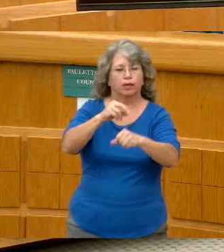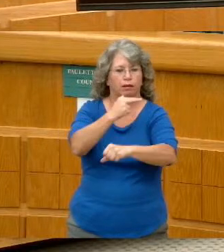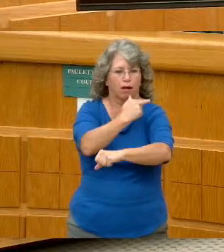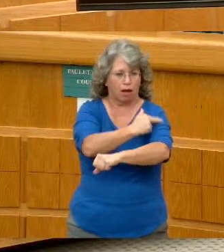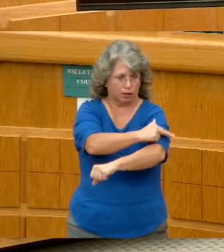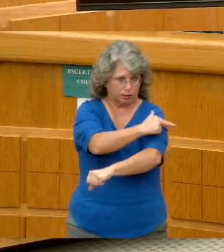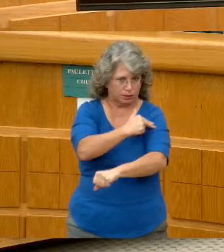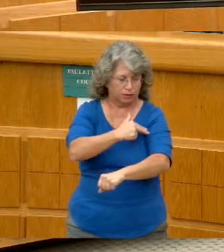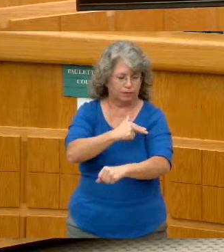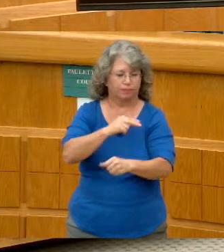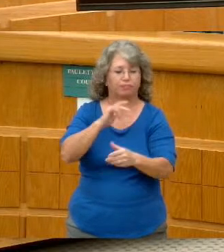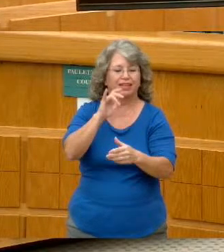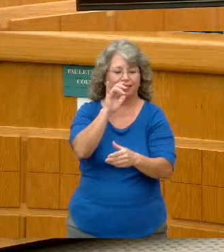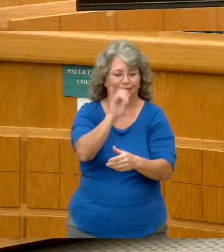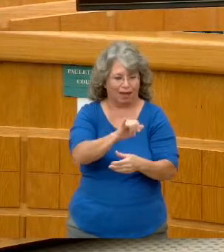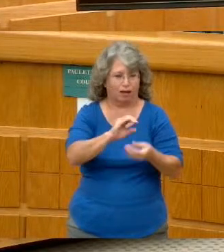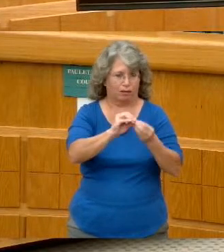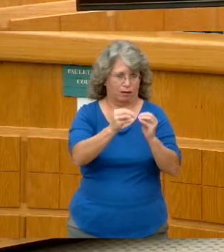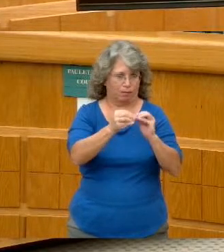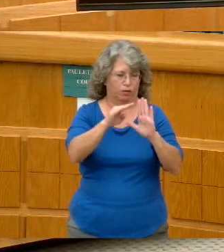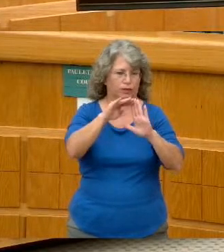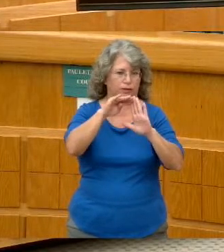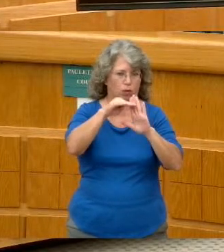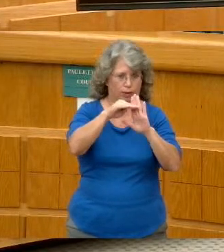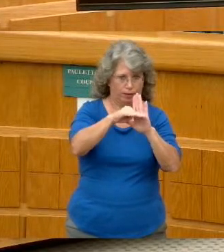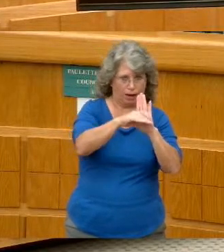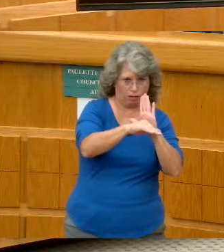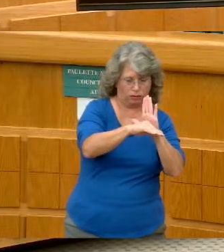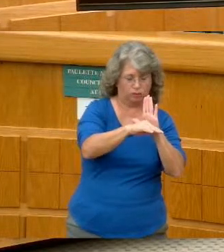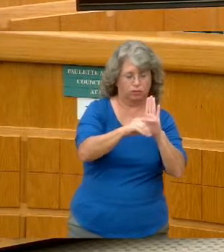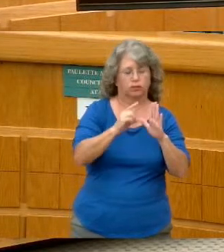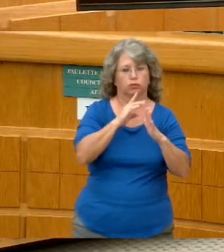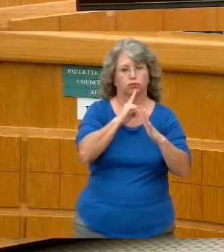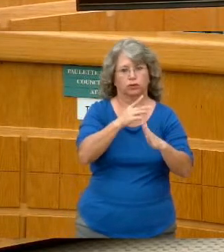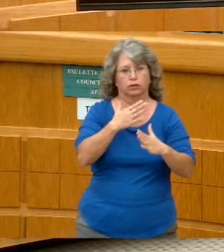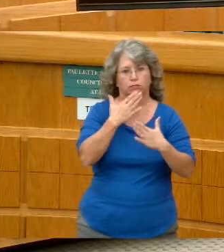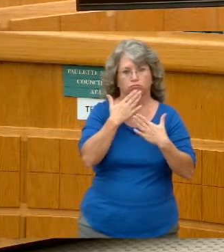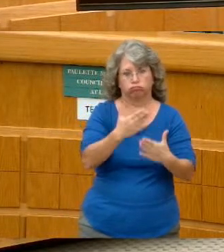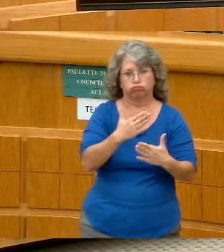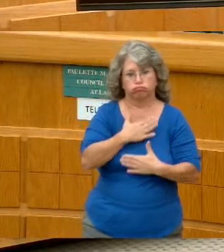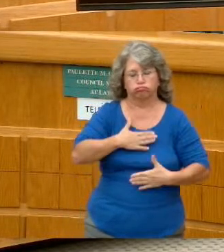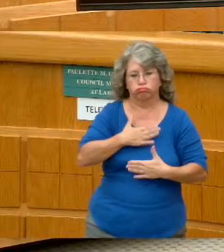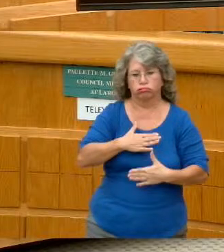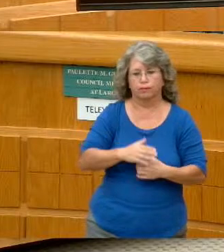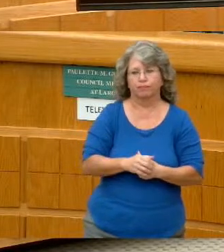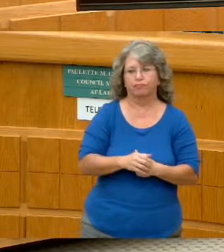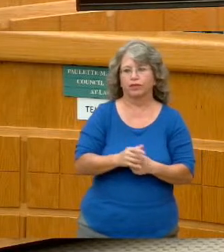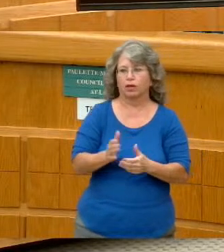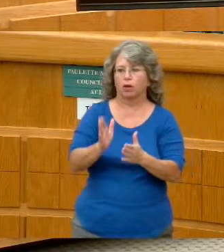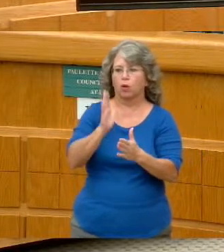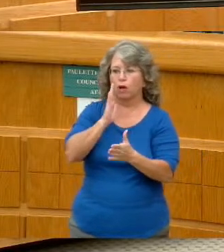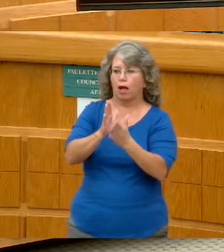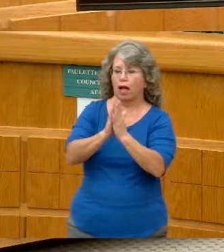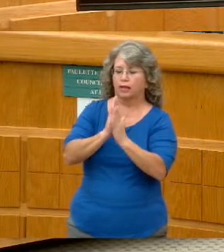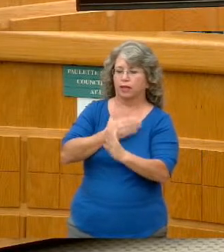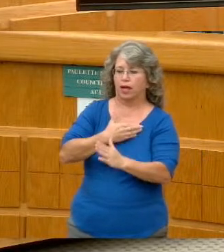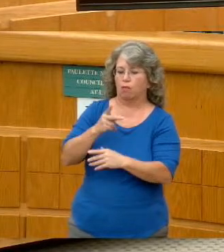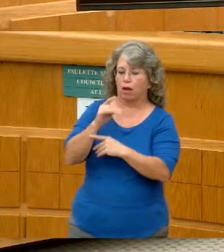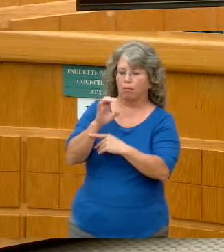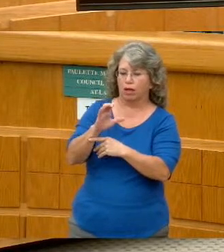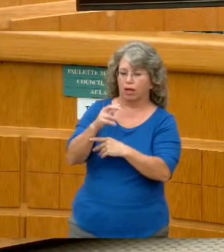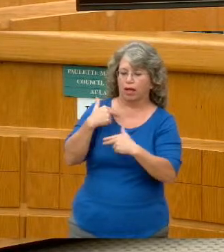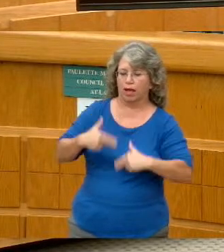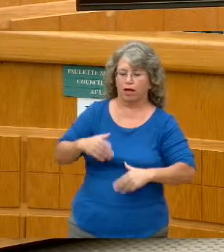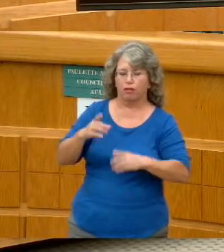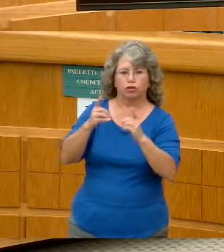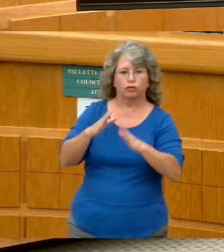numbers continue to come down, which we're grateful for. So I'd ask our Public Health Director, Annette Rodriguez, to come and give